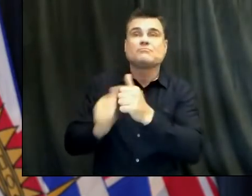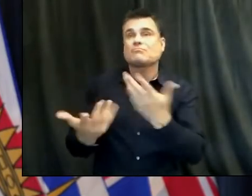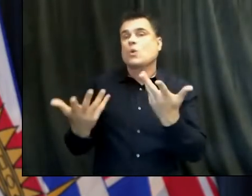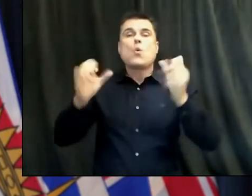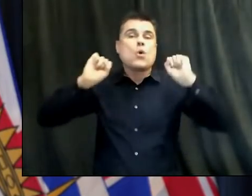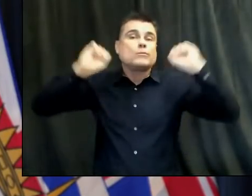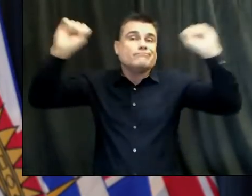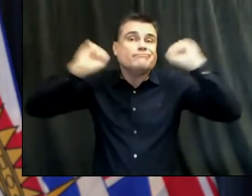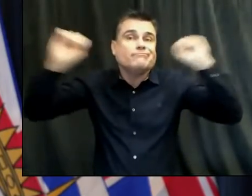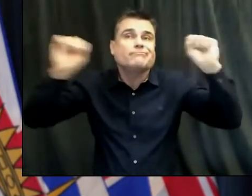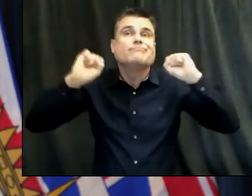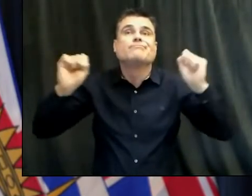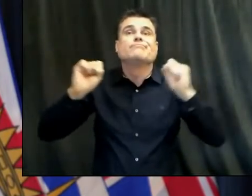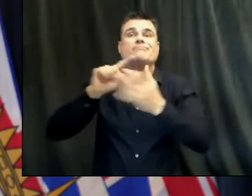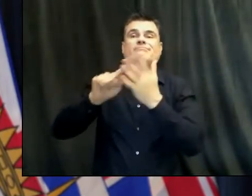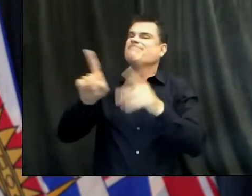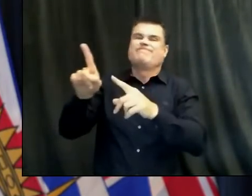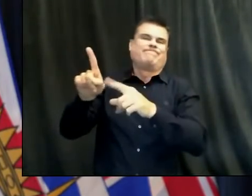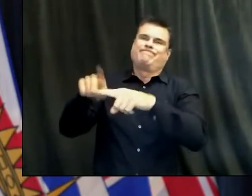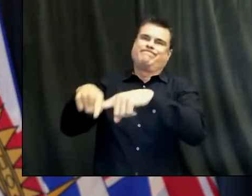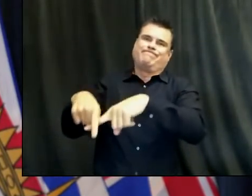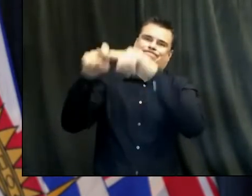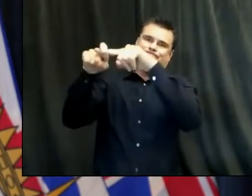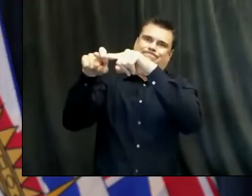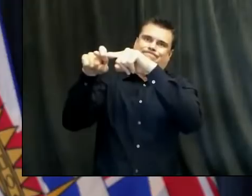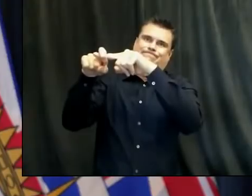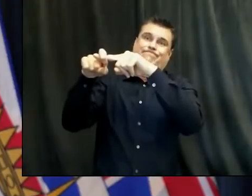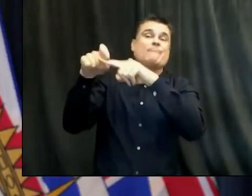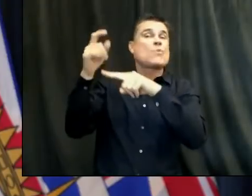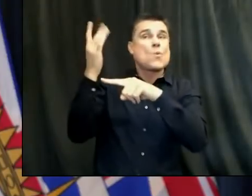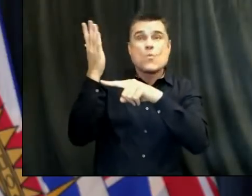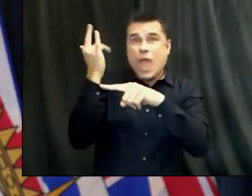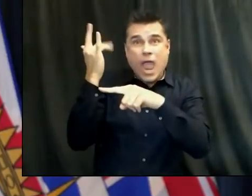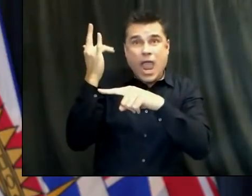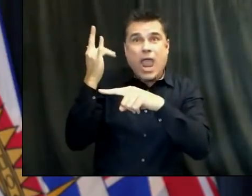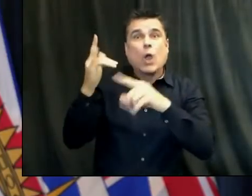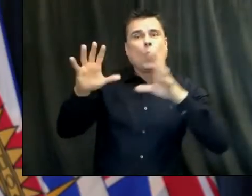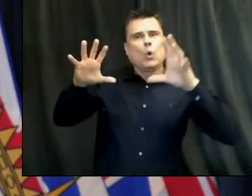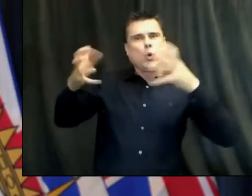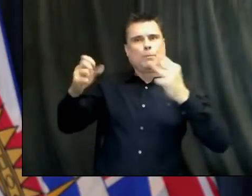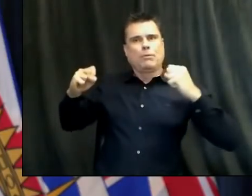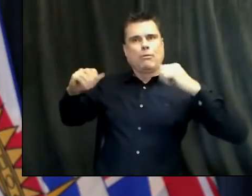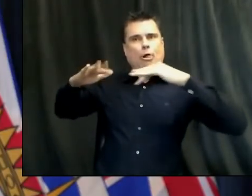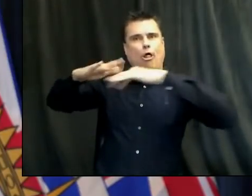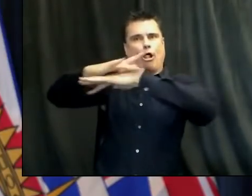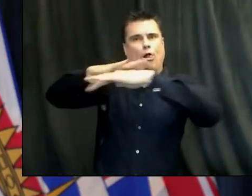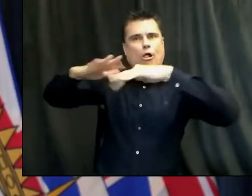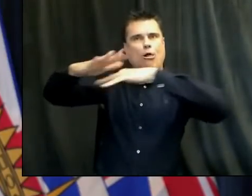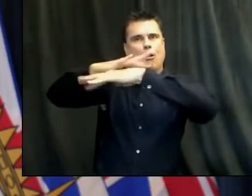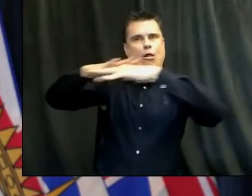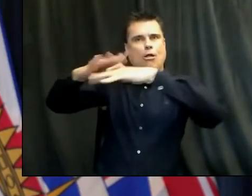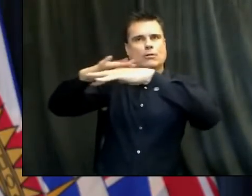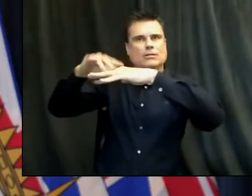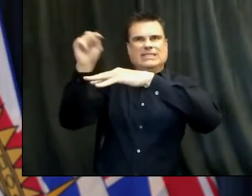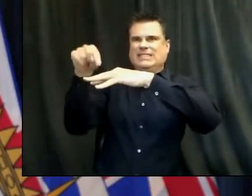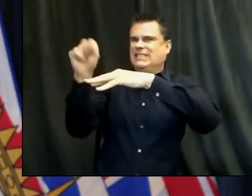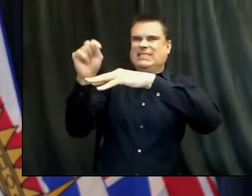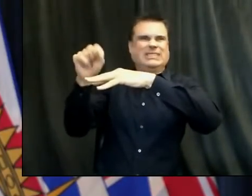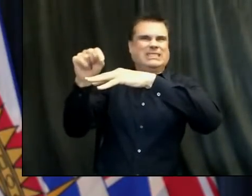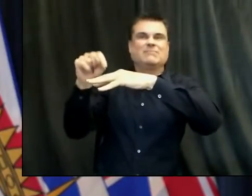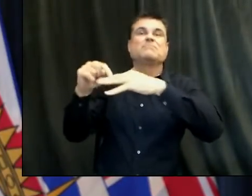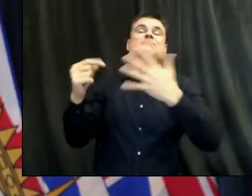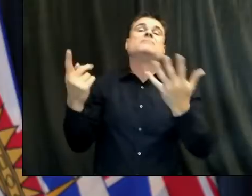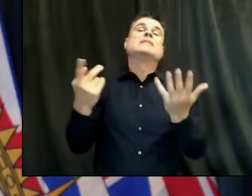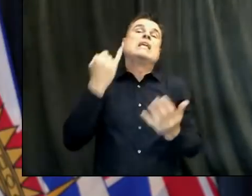on hold right now. And it's the group participation that is the concern. So whether that's more than two or three